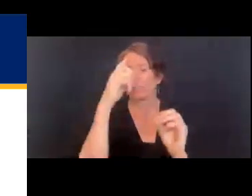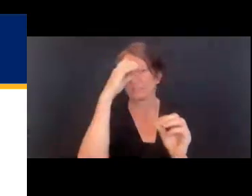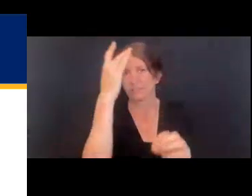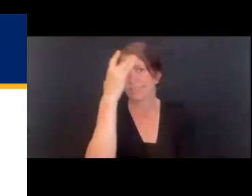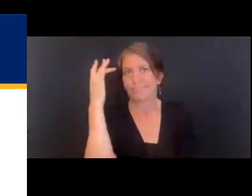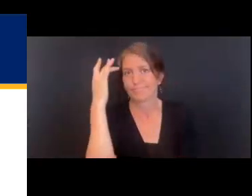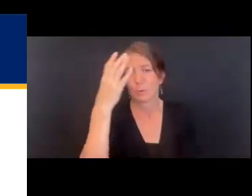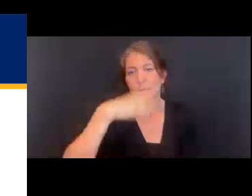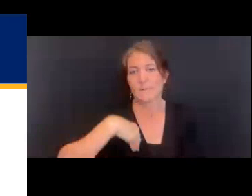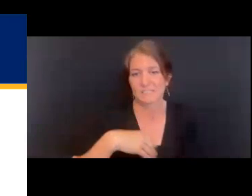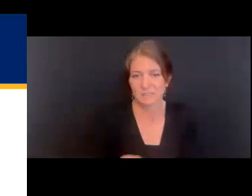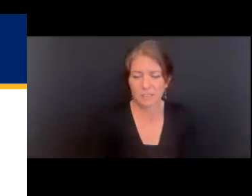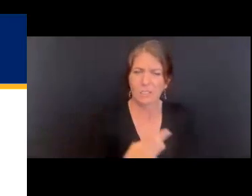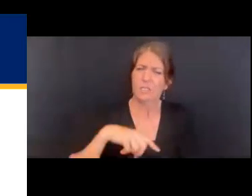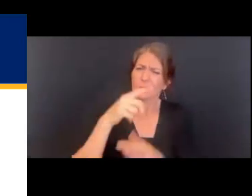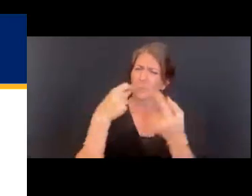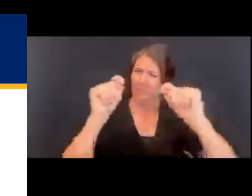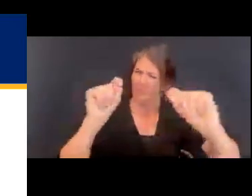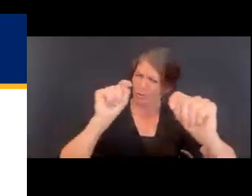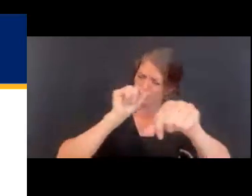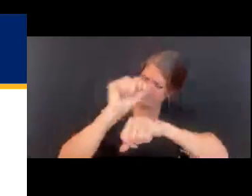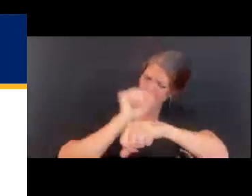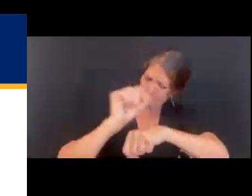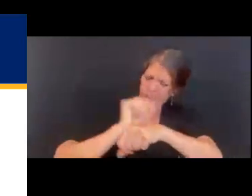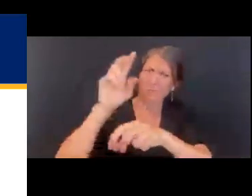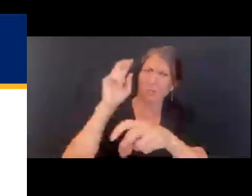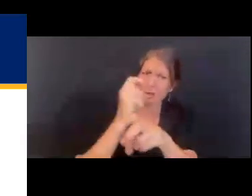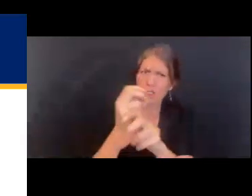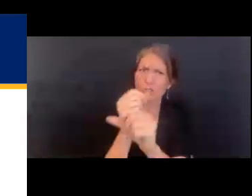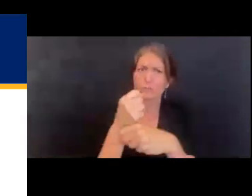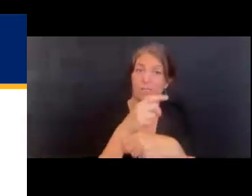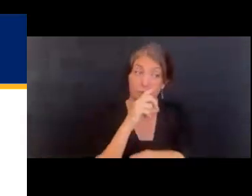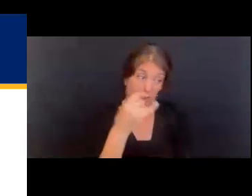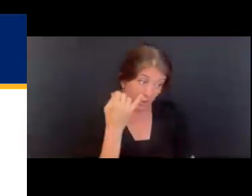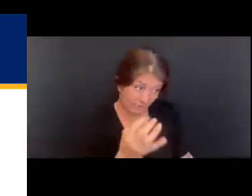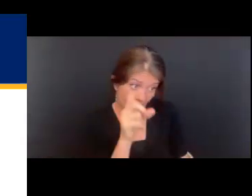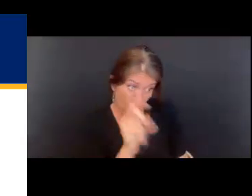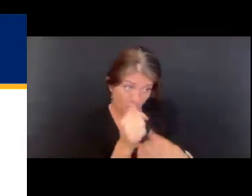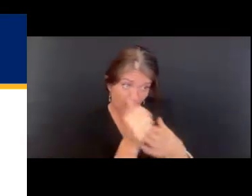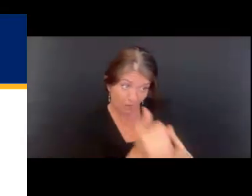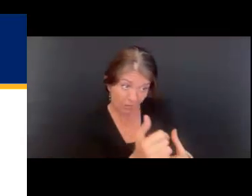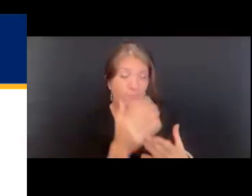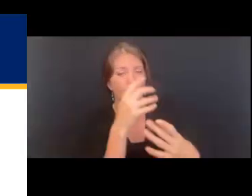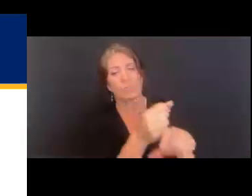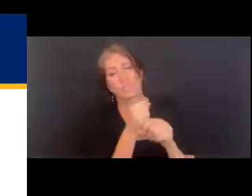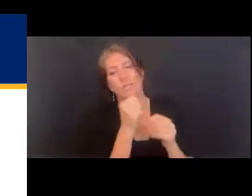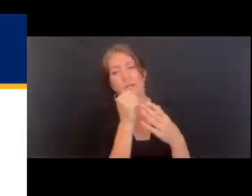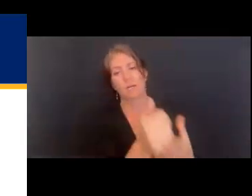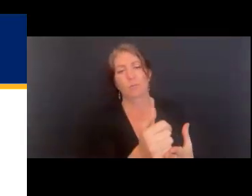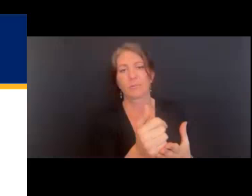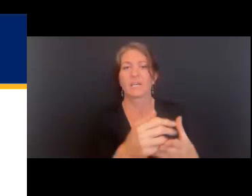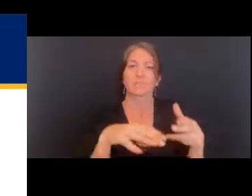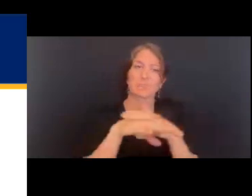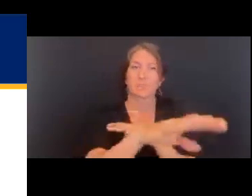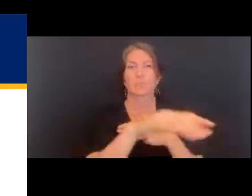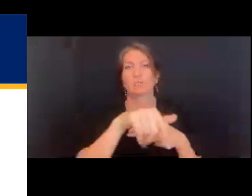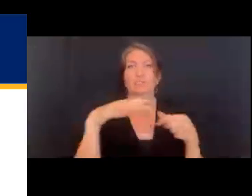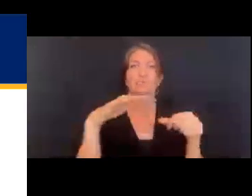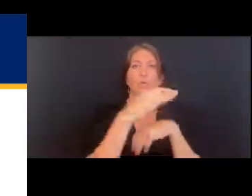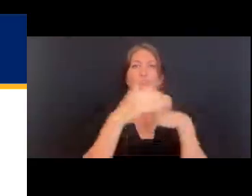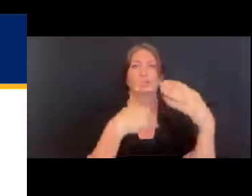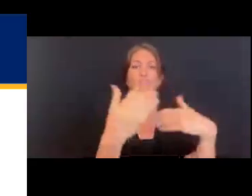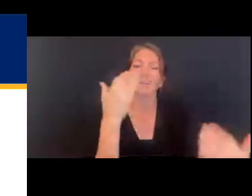are trying to work hard to make sure that people who do need help do receive that help and get through this whole process, because we all